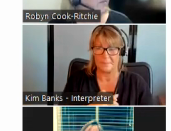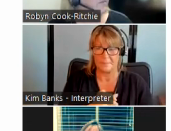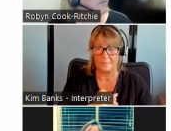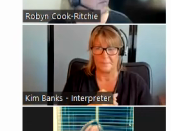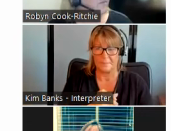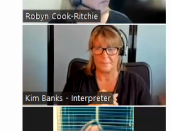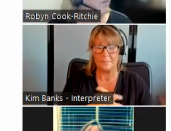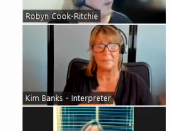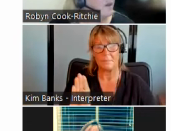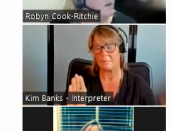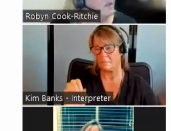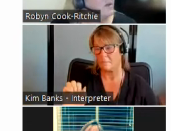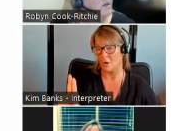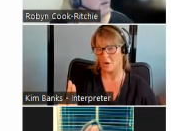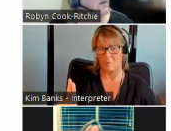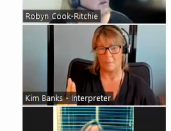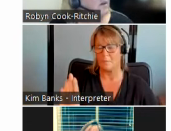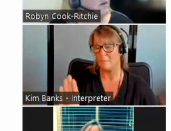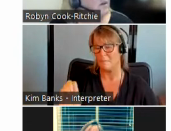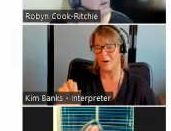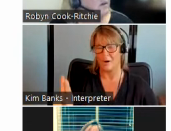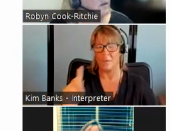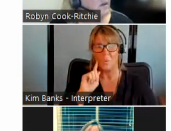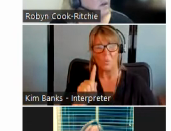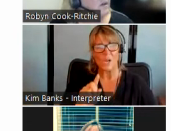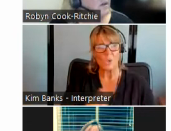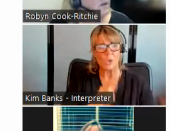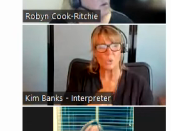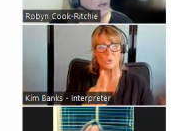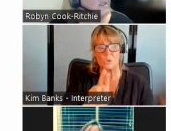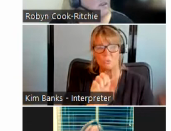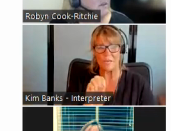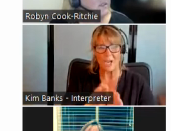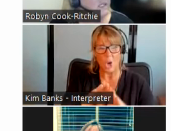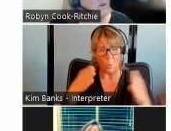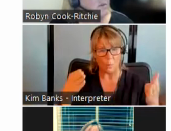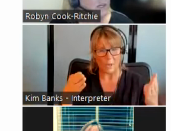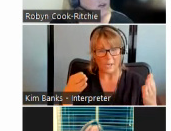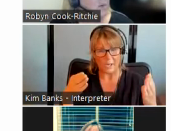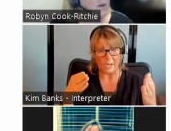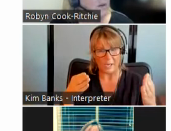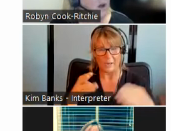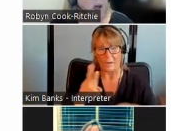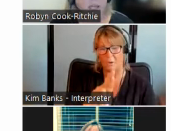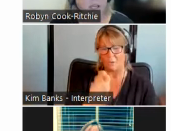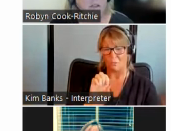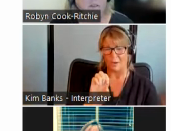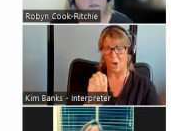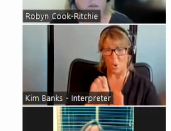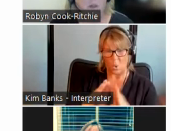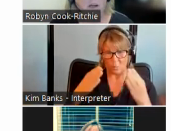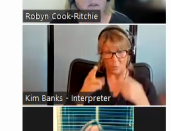Robin, Karina has asked the question, when do you use the reopen when creating a service plan? When do you use the reopen? Reopen.